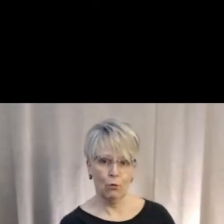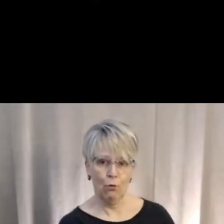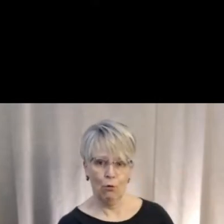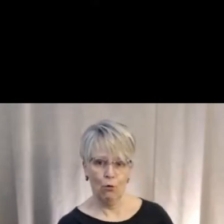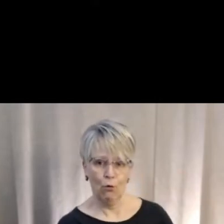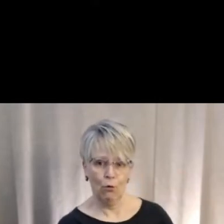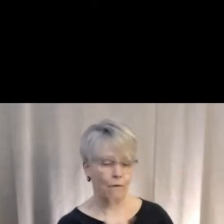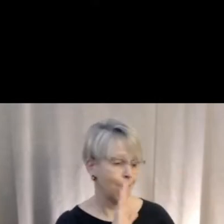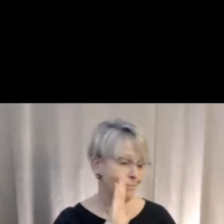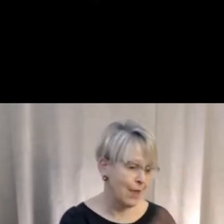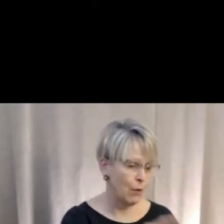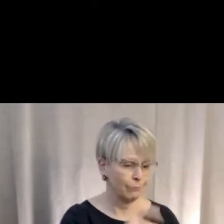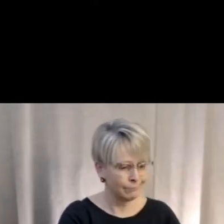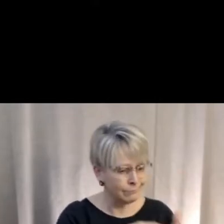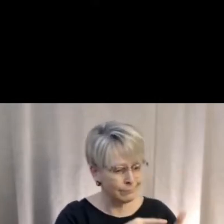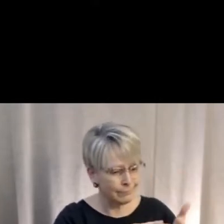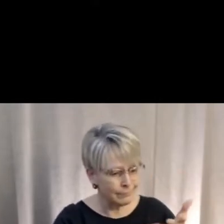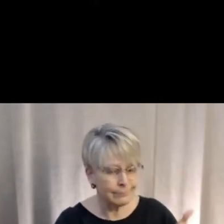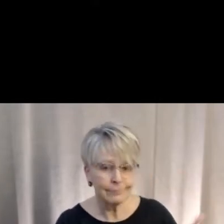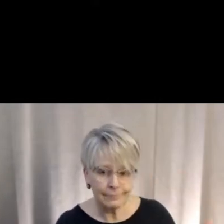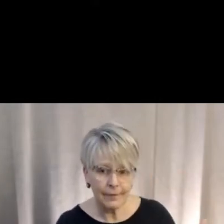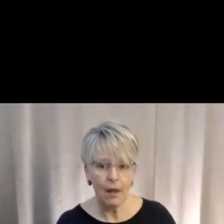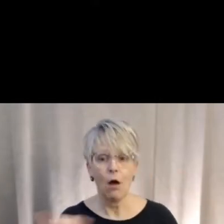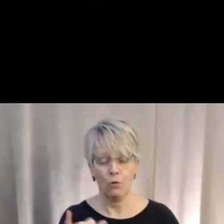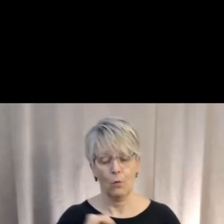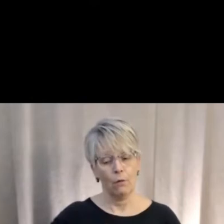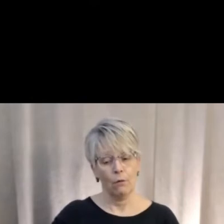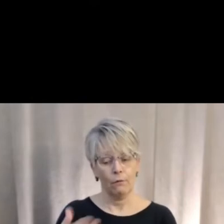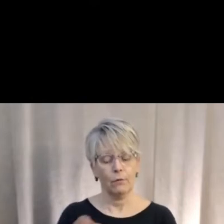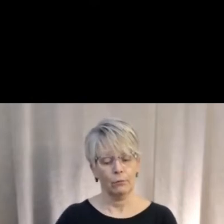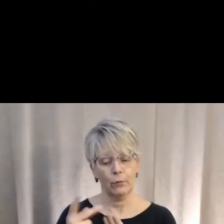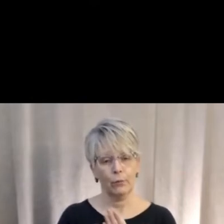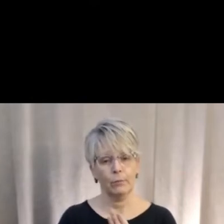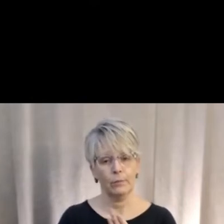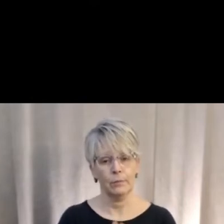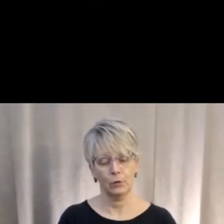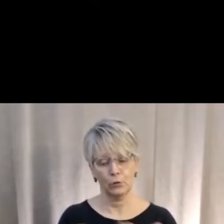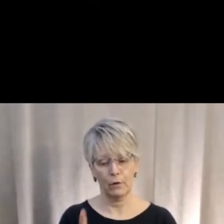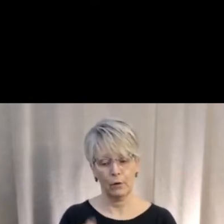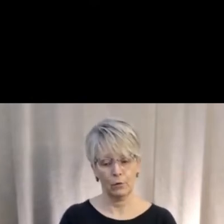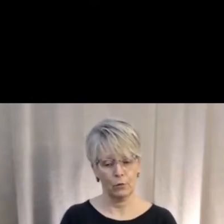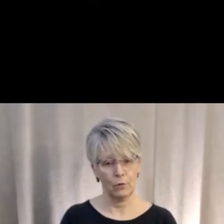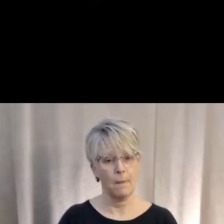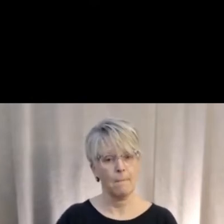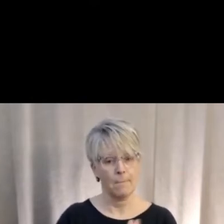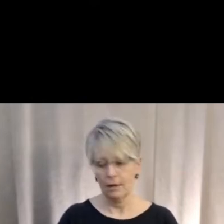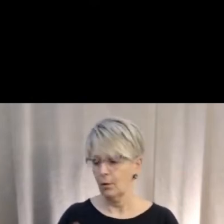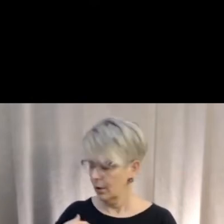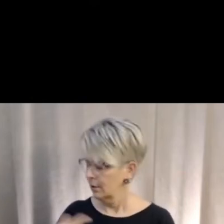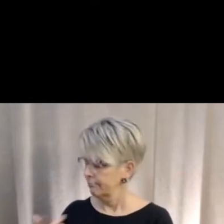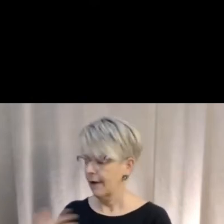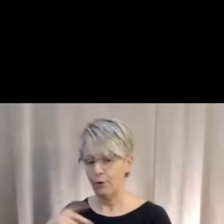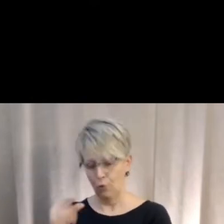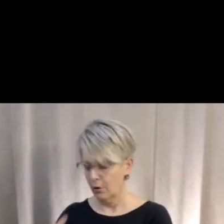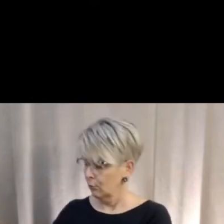of the candidate, as well as we do offer program service dogs as well, where we fully train the service dog and